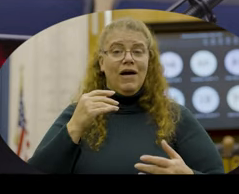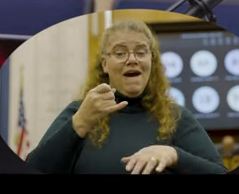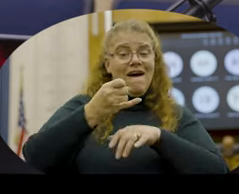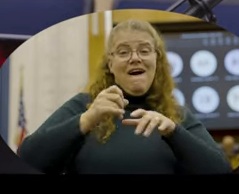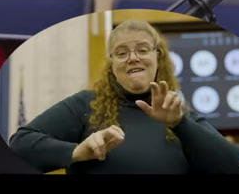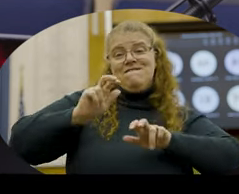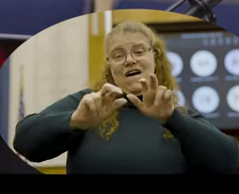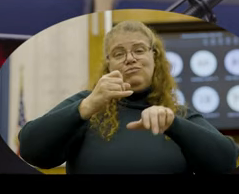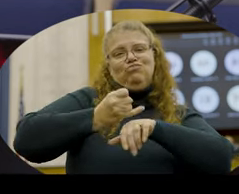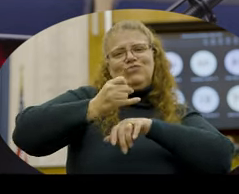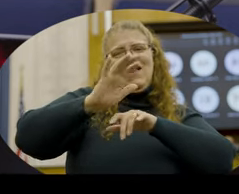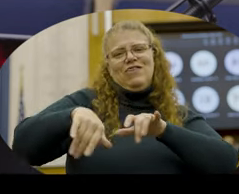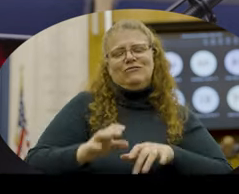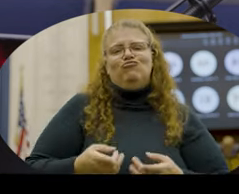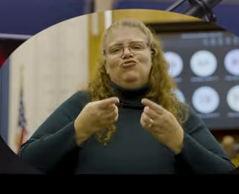in